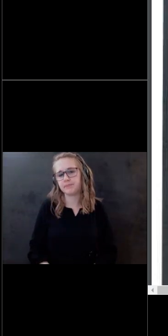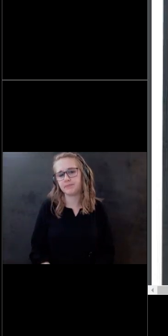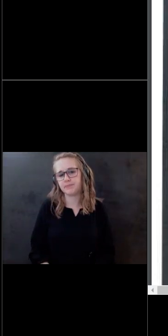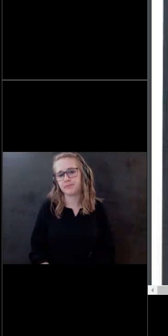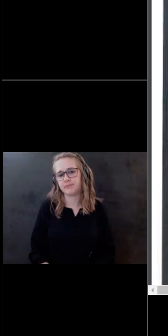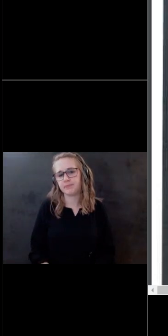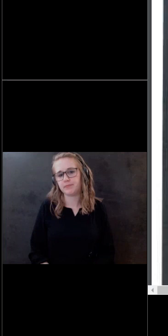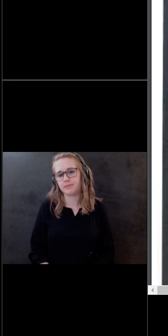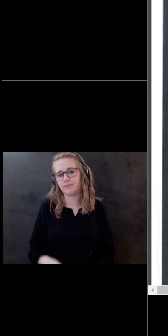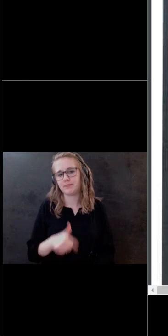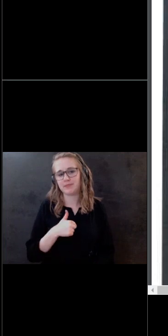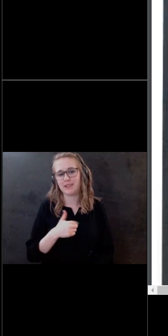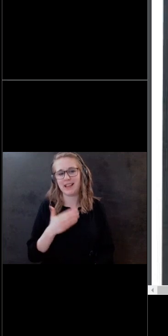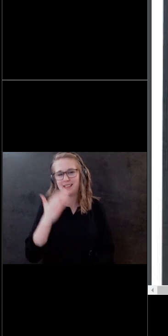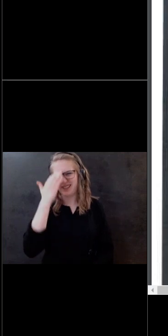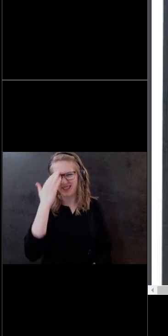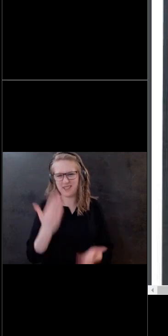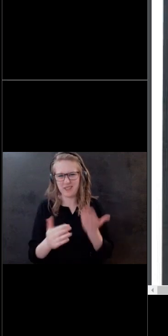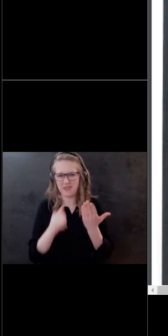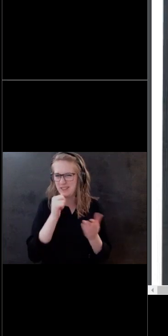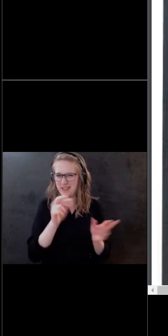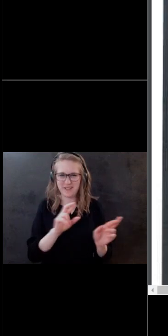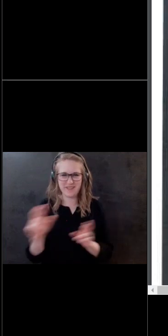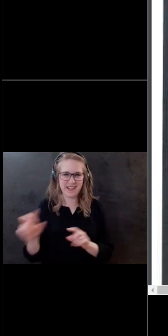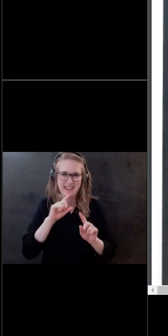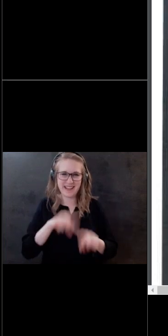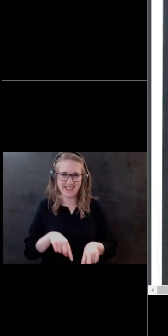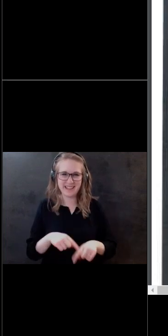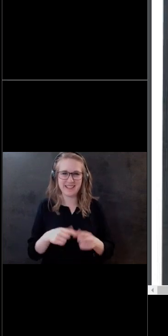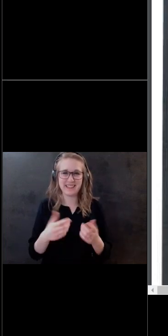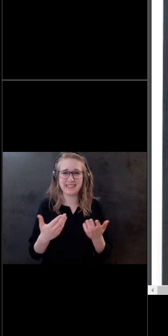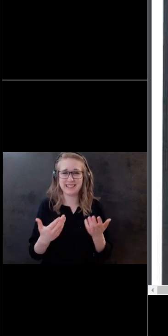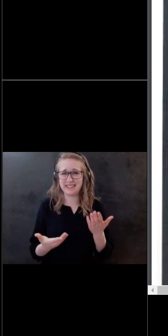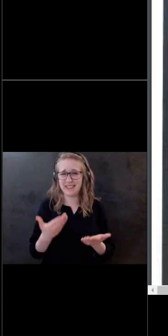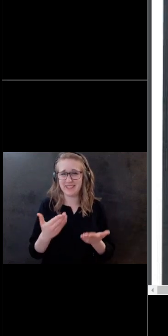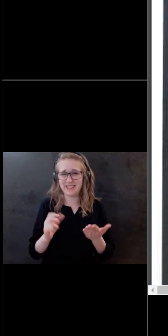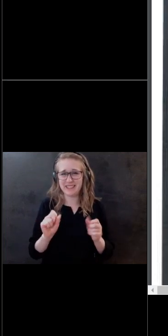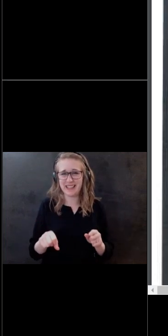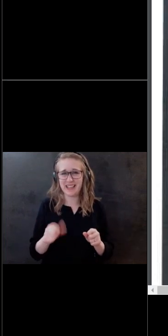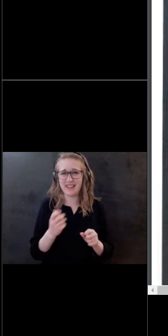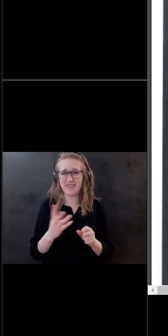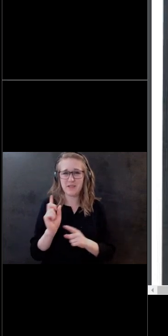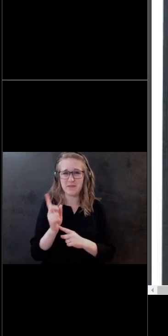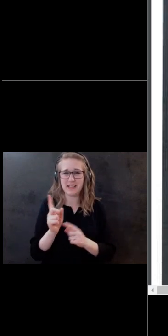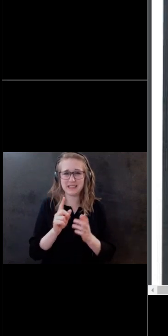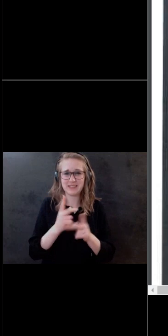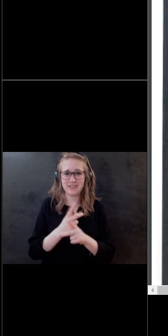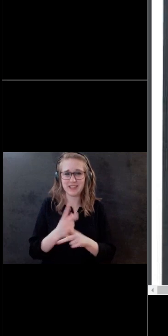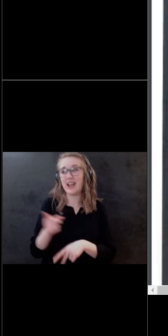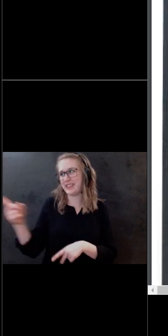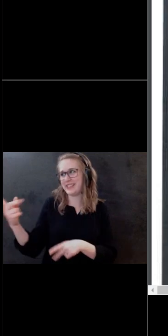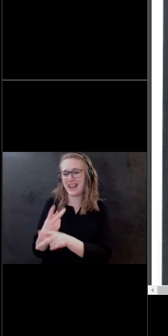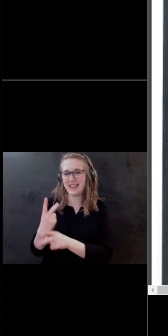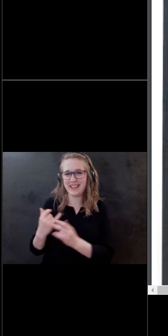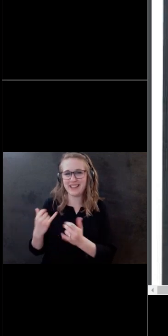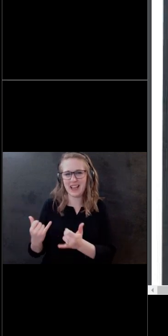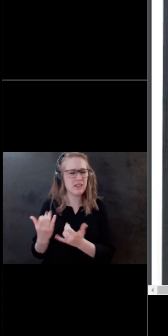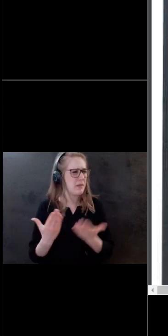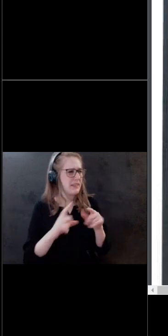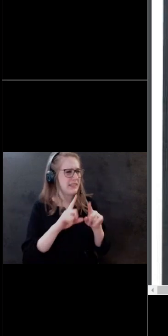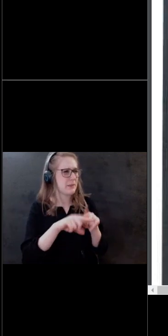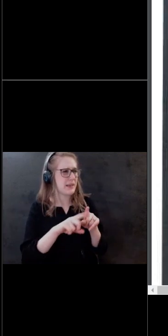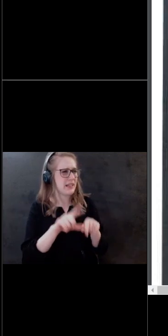I know you're not probably not prepared for this, and I apologize, but I don't know if it's something that we can probably take. She's definitely calculating right now. Wouldn't that be dependent on if it was